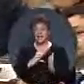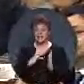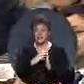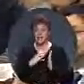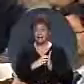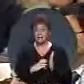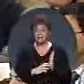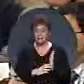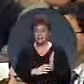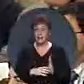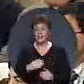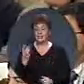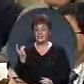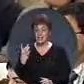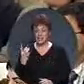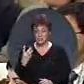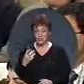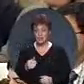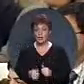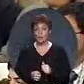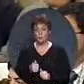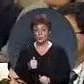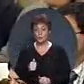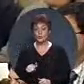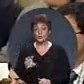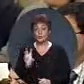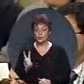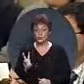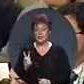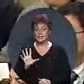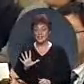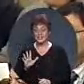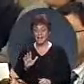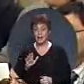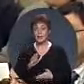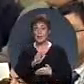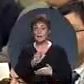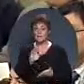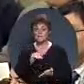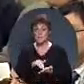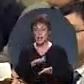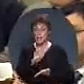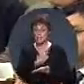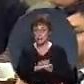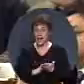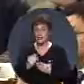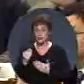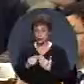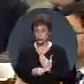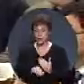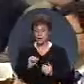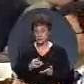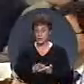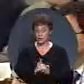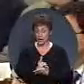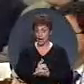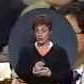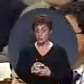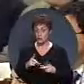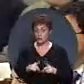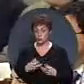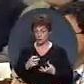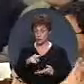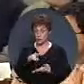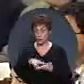have written thousands of scientific articles, more than 65,000 pages of scientific evidence. So if